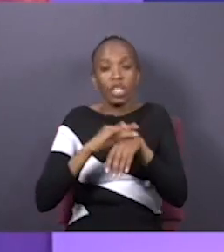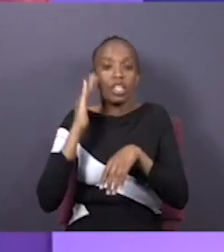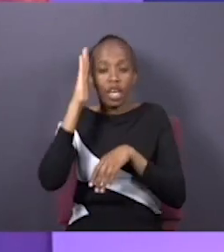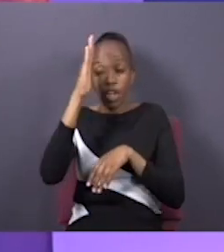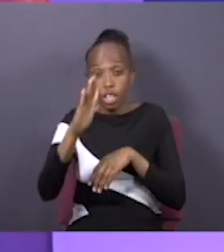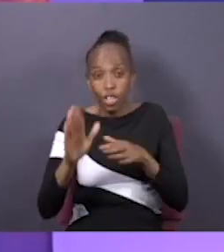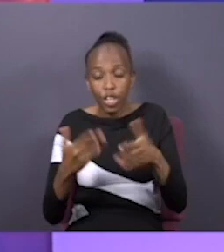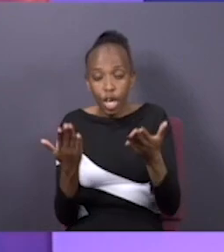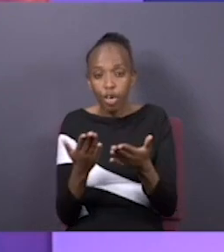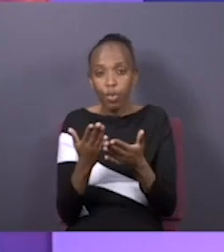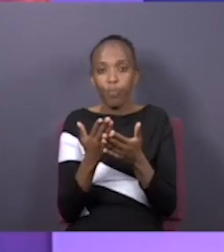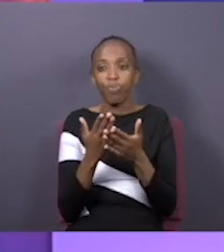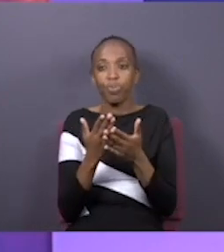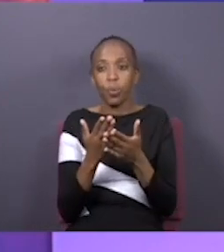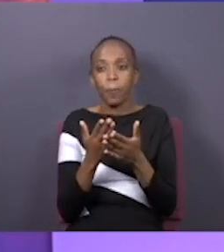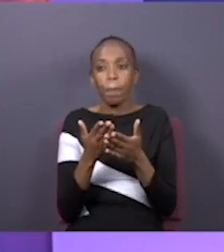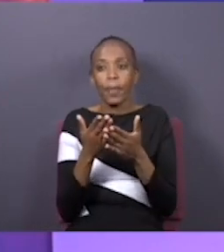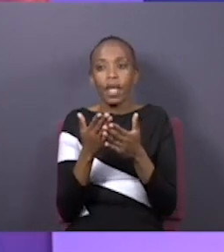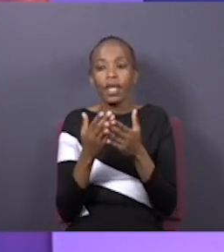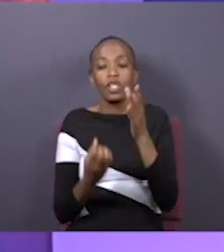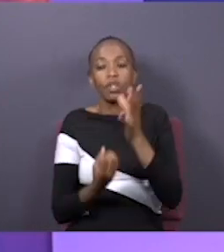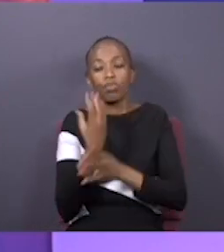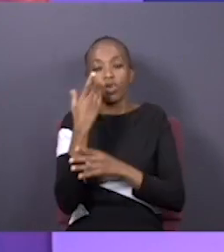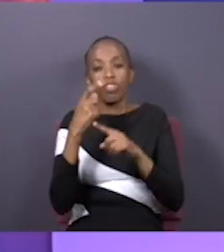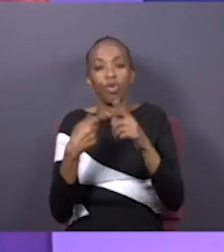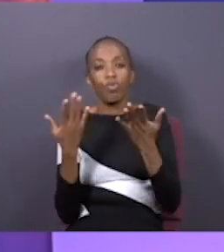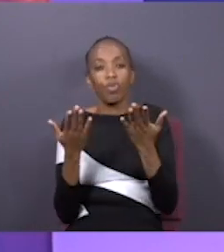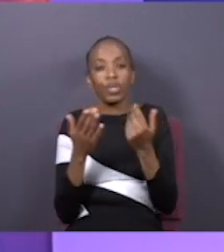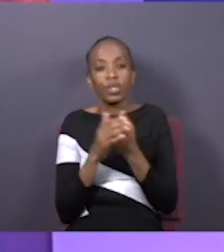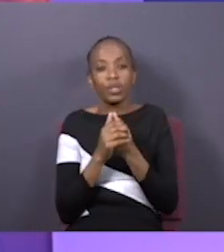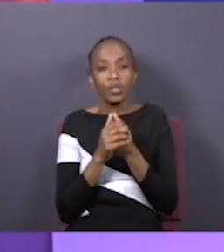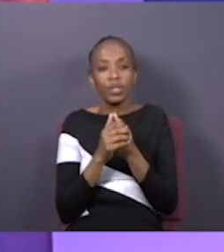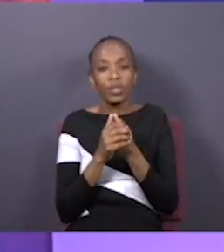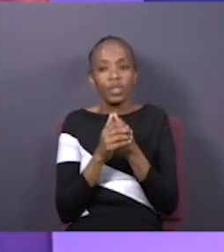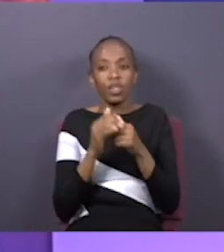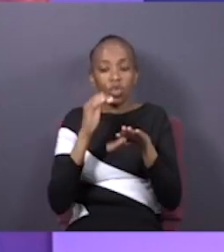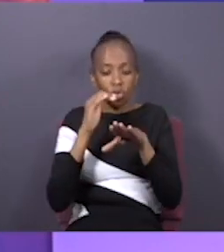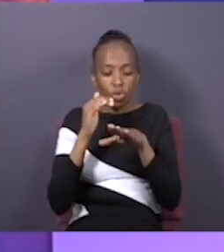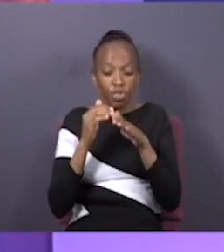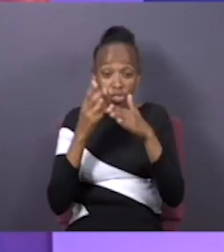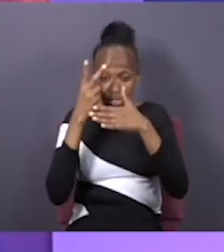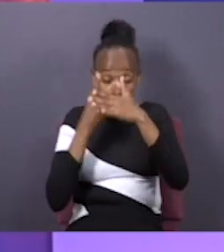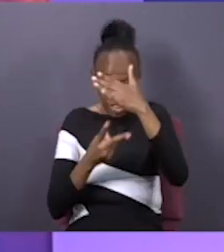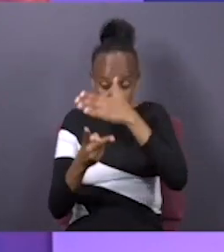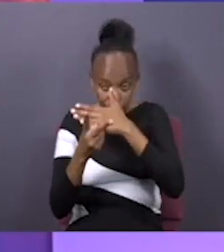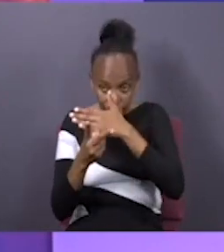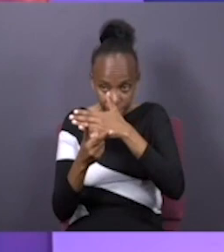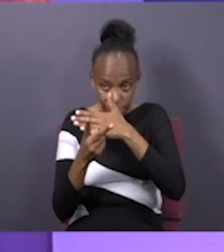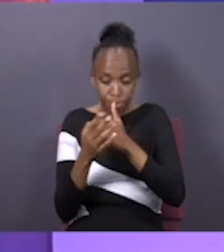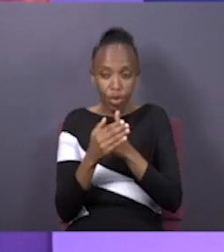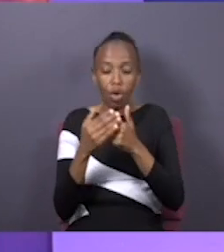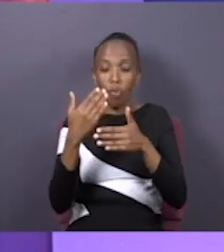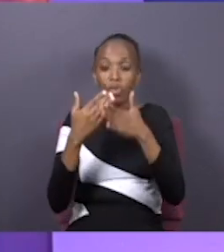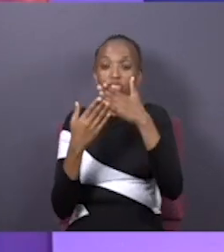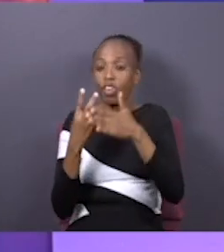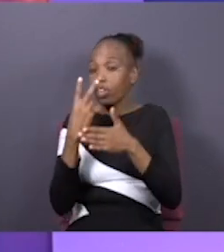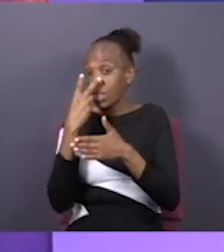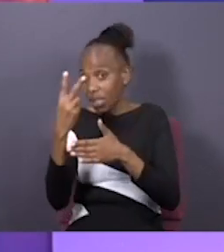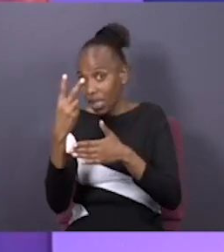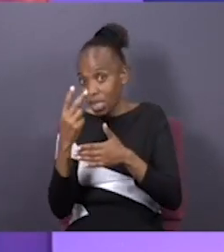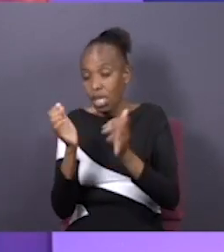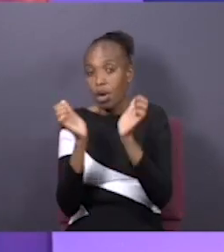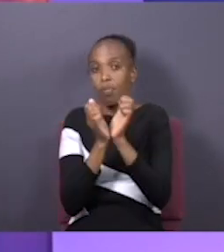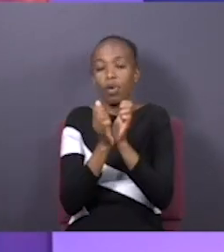direction? Direction is born out of what we have come to call vision or foresight. Paul